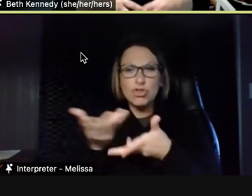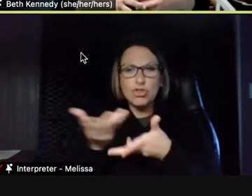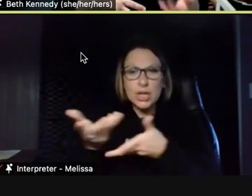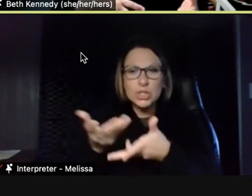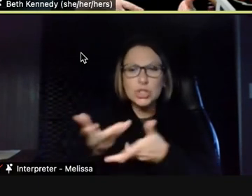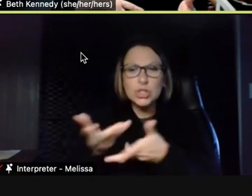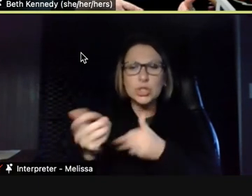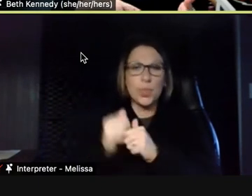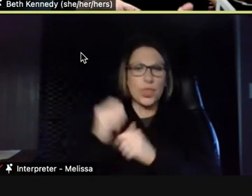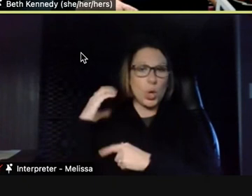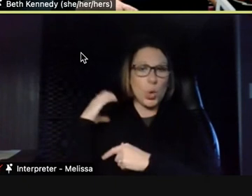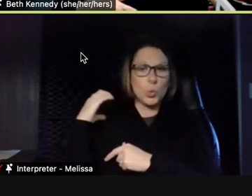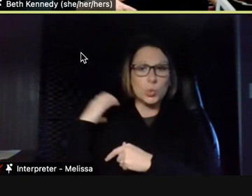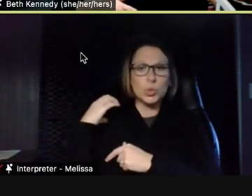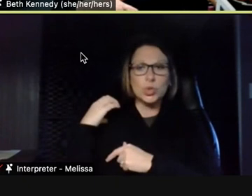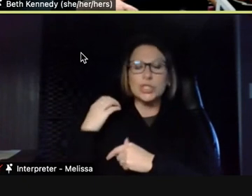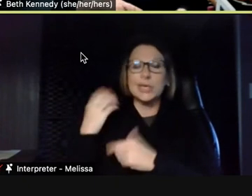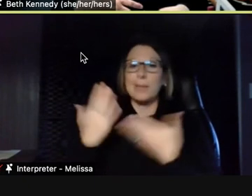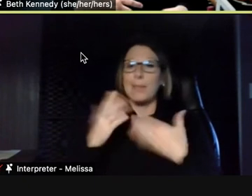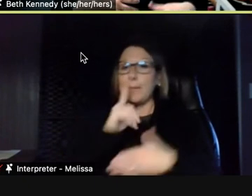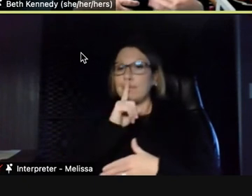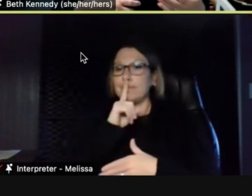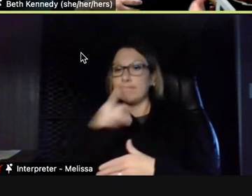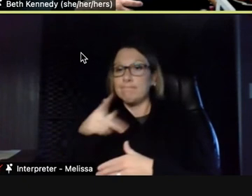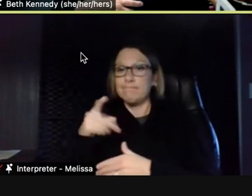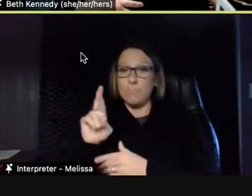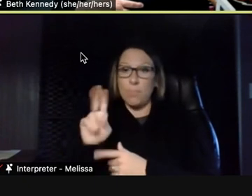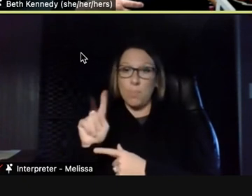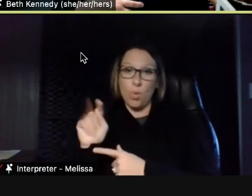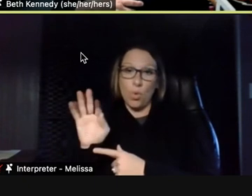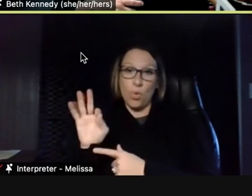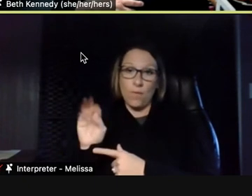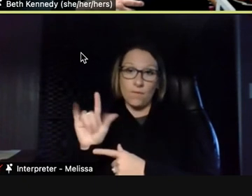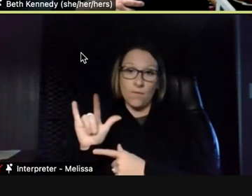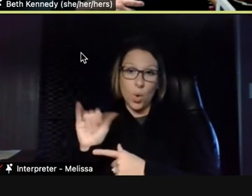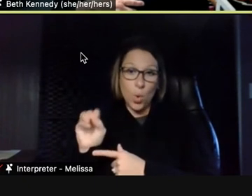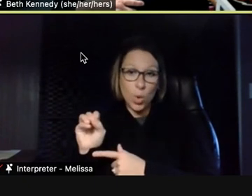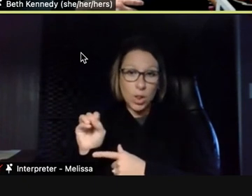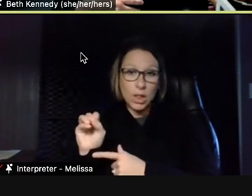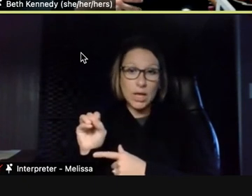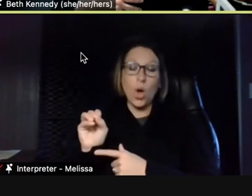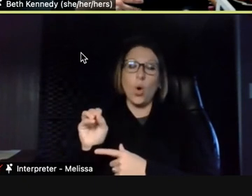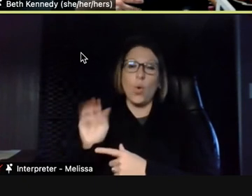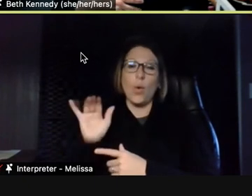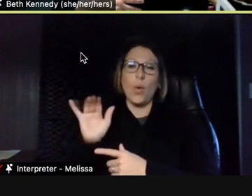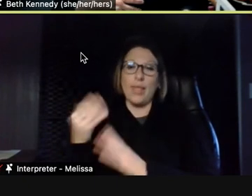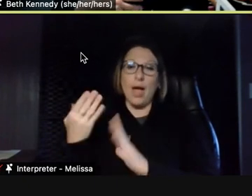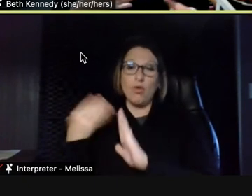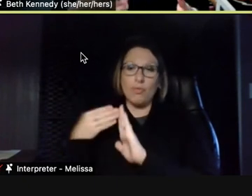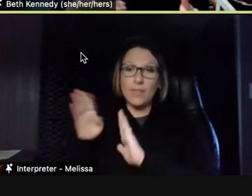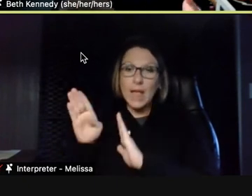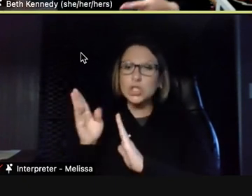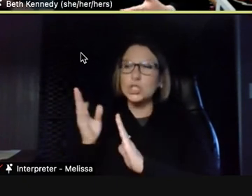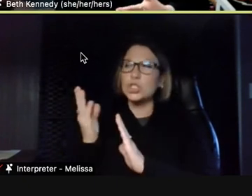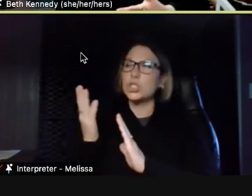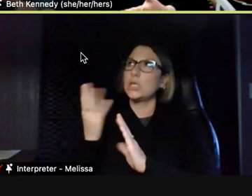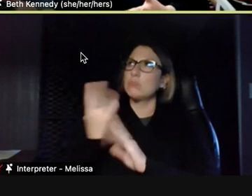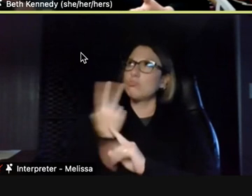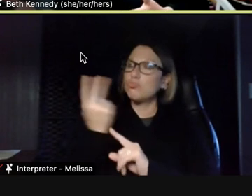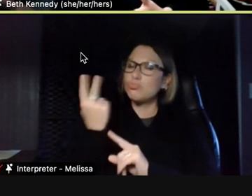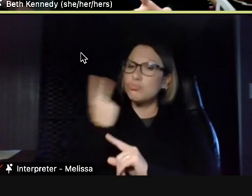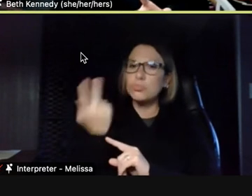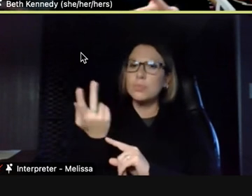coaches. There might not be the portfolio and all that reflection that entails. And what I will share